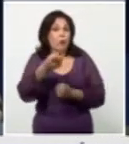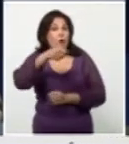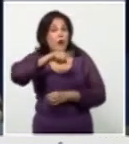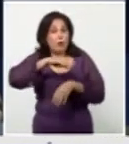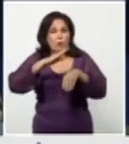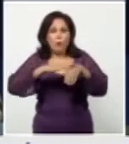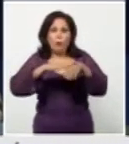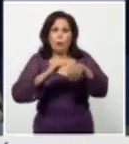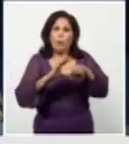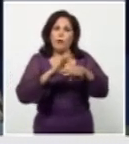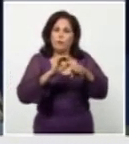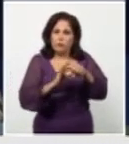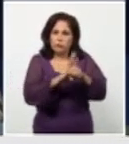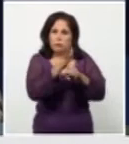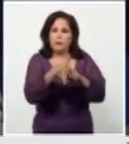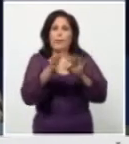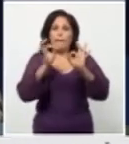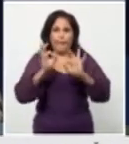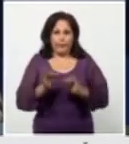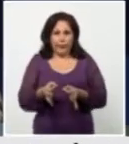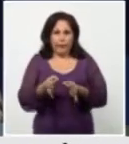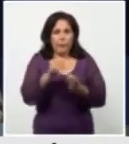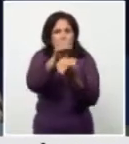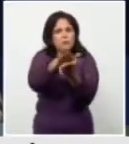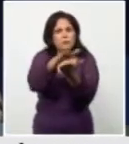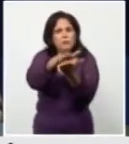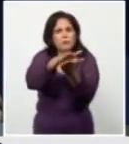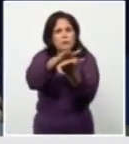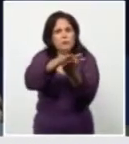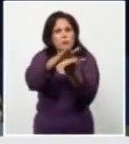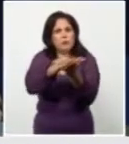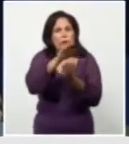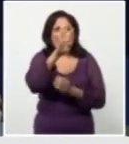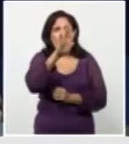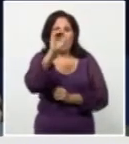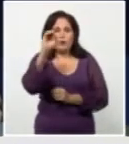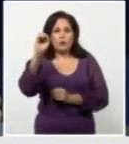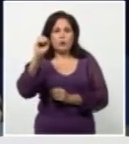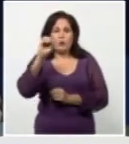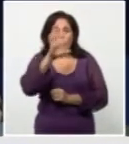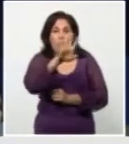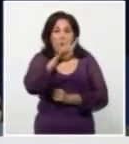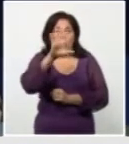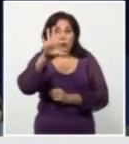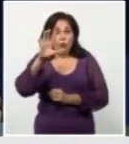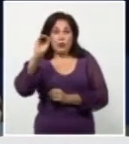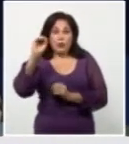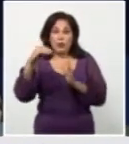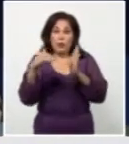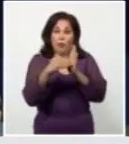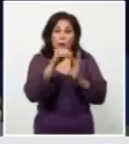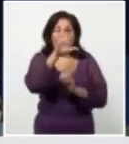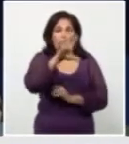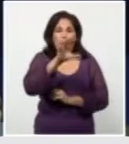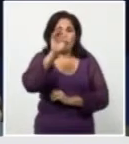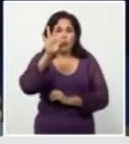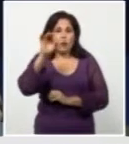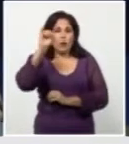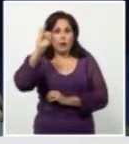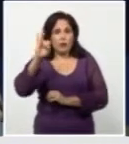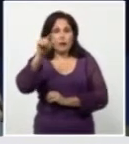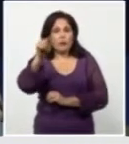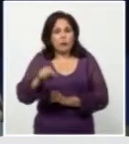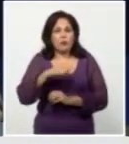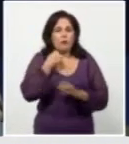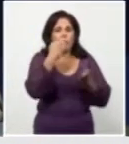405,587 deaths y ya se acumula for a lethality of 405.587 5.74%. fallecidos,